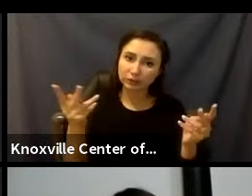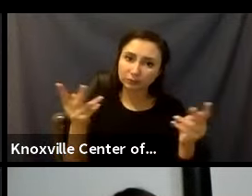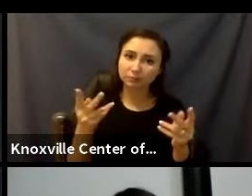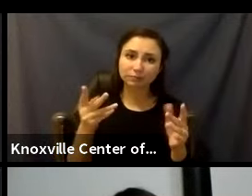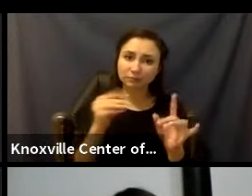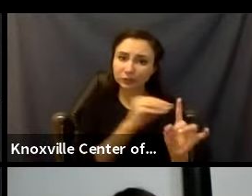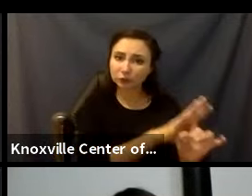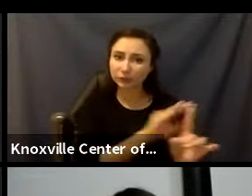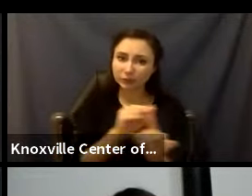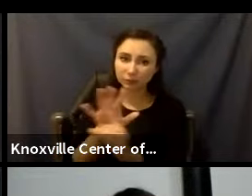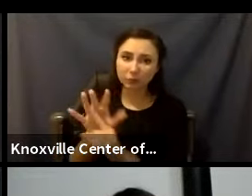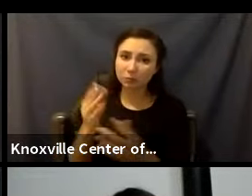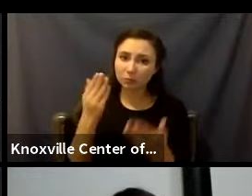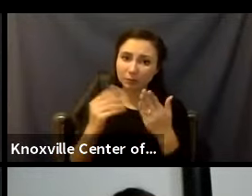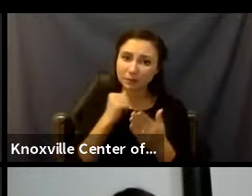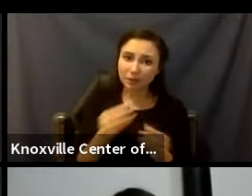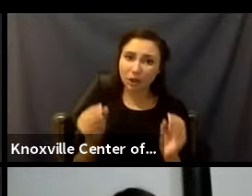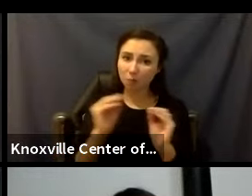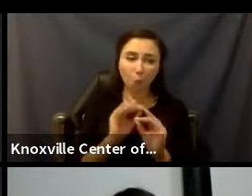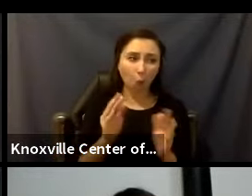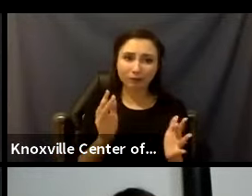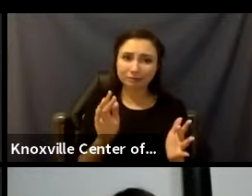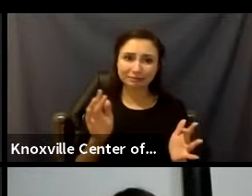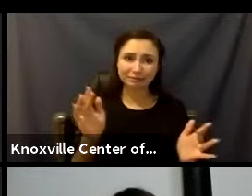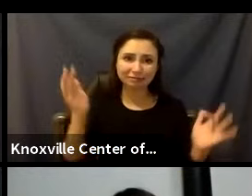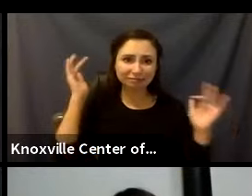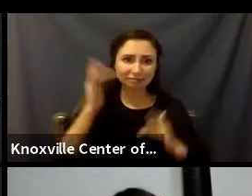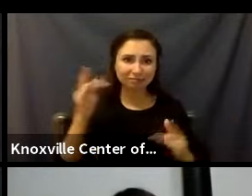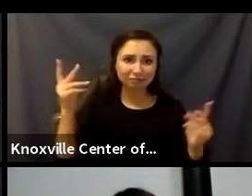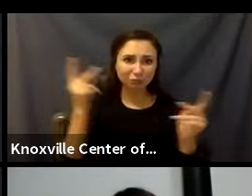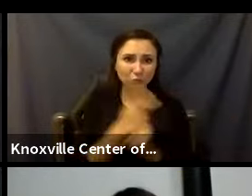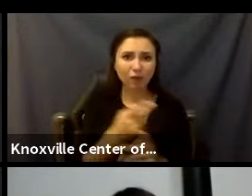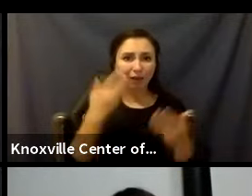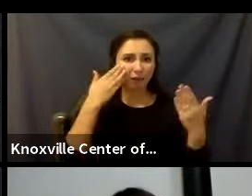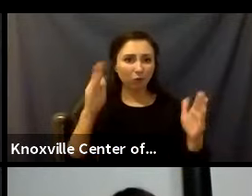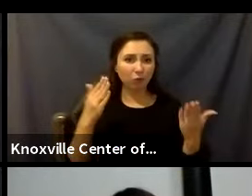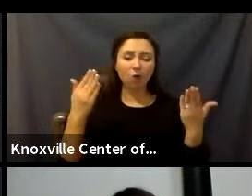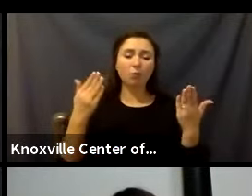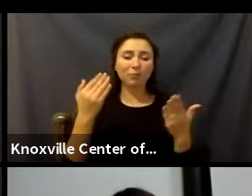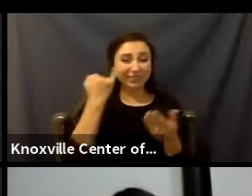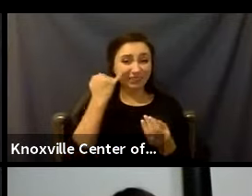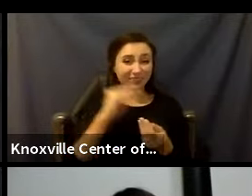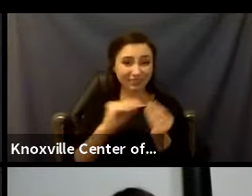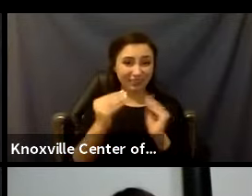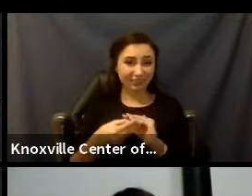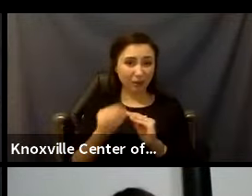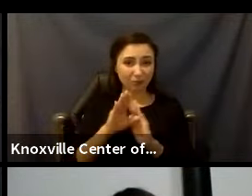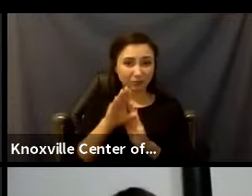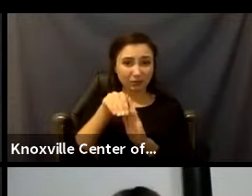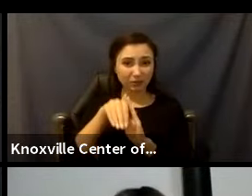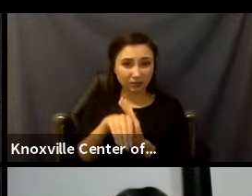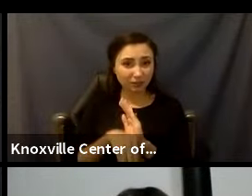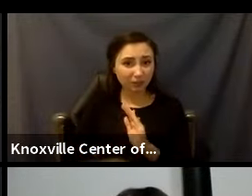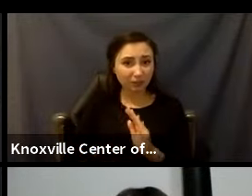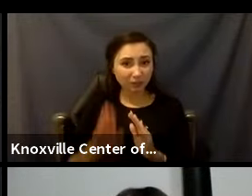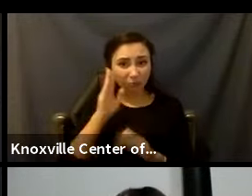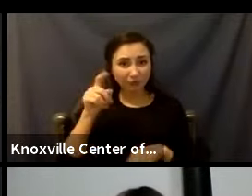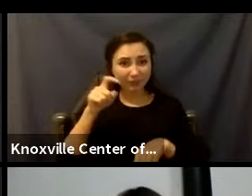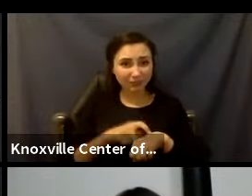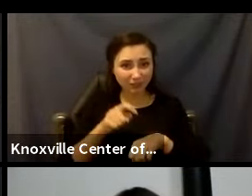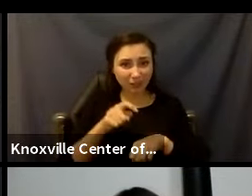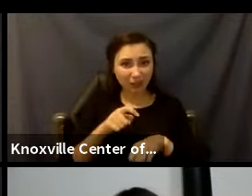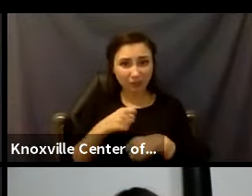maybe not any more lethal. But if these numbers keep going down, would we ever get to a point where it